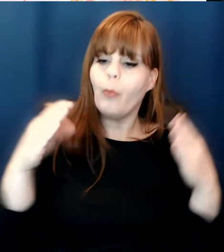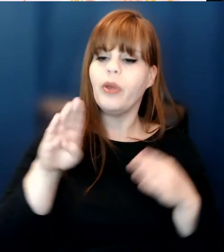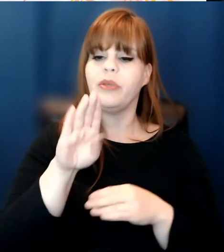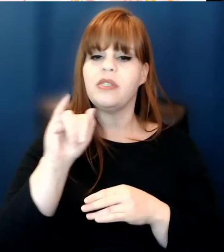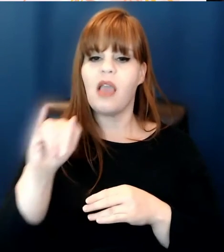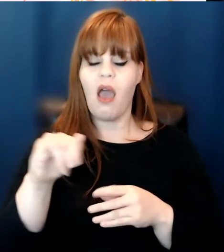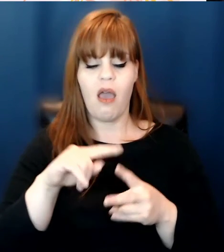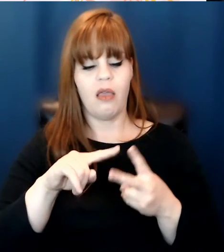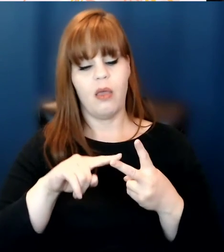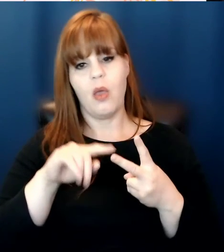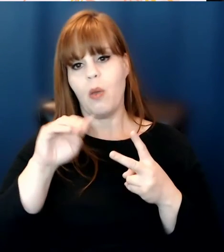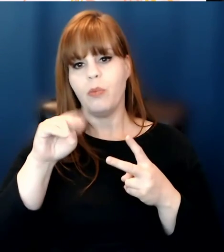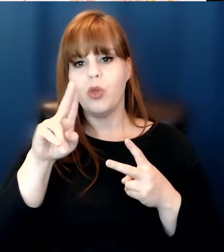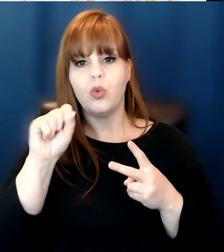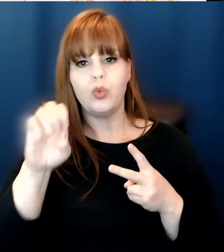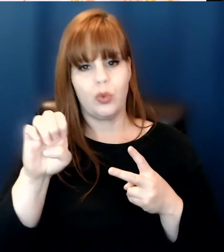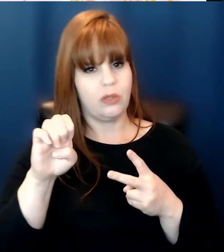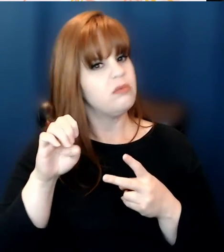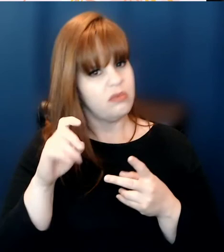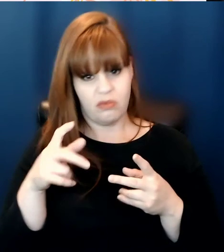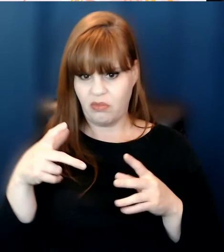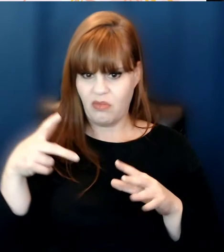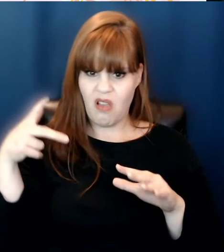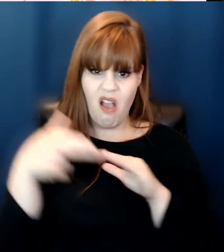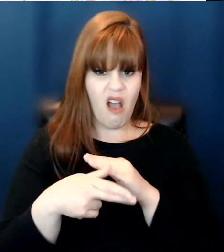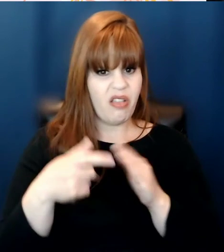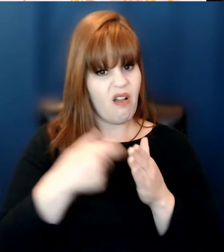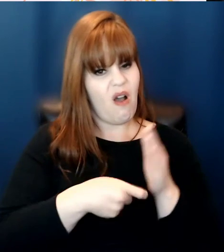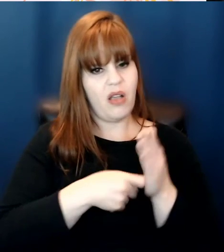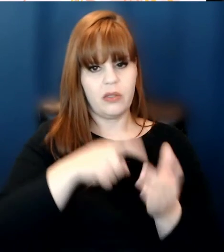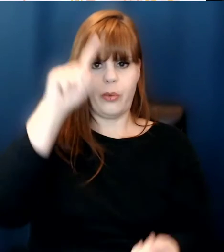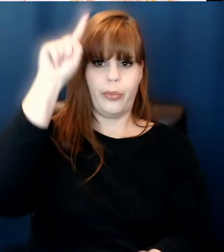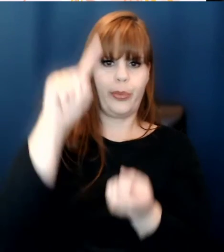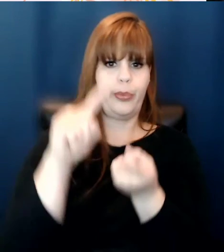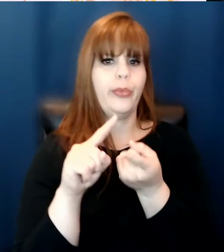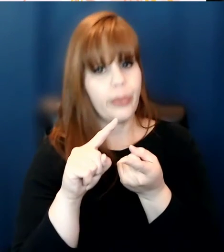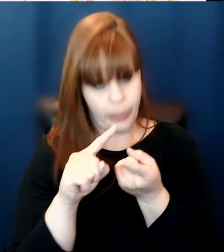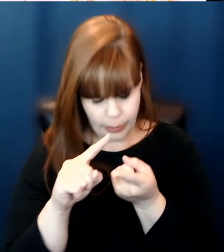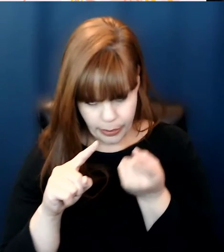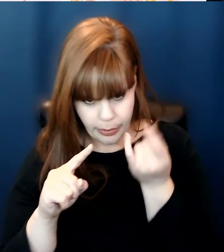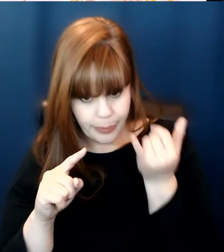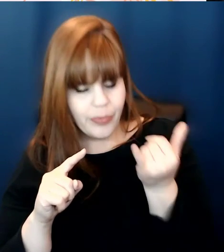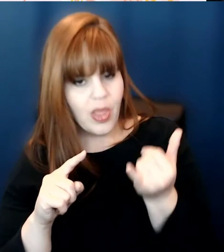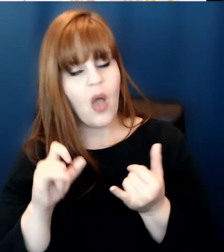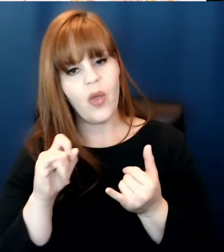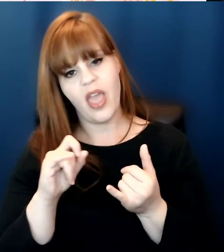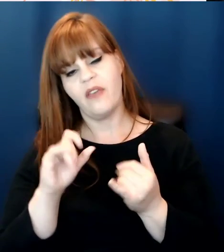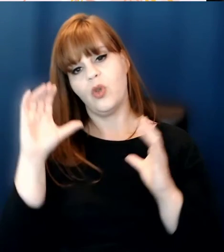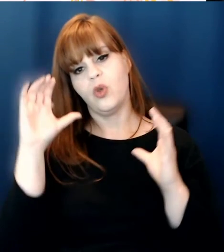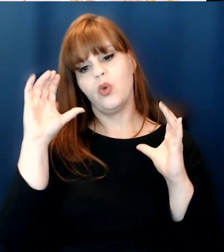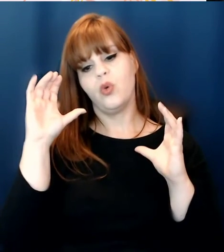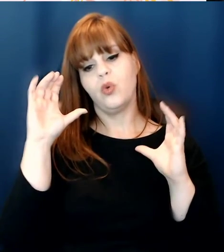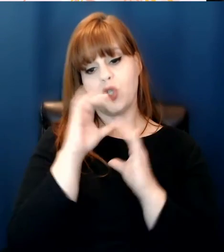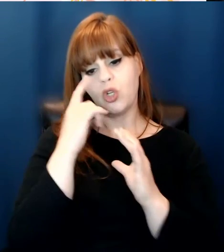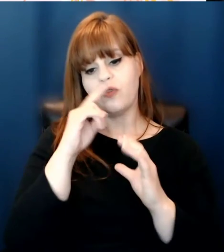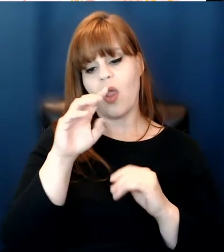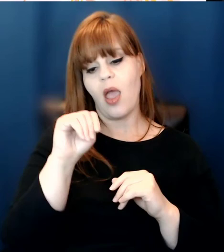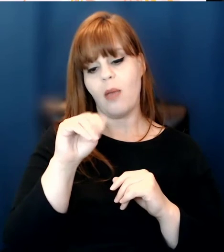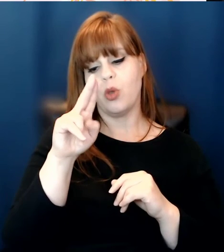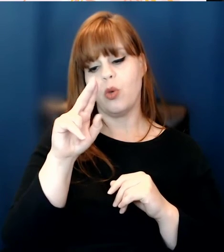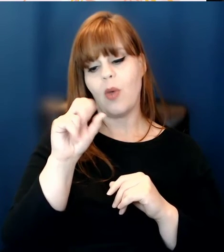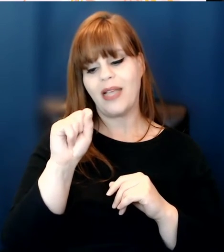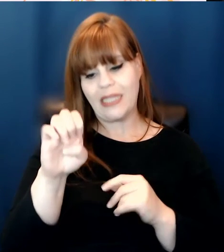have cut the cost tremendously, and so if you just search MUSE